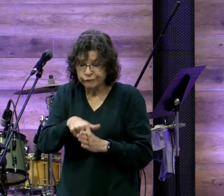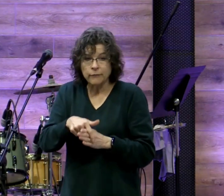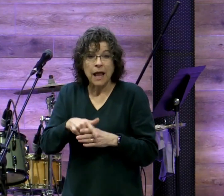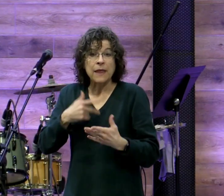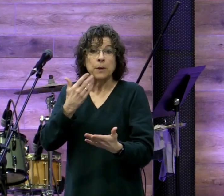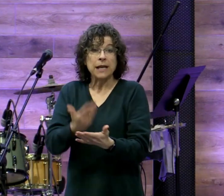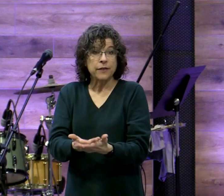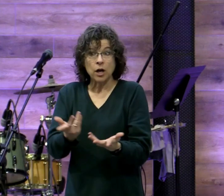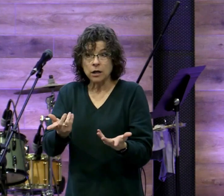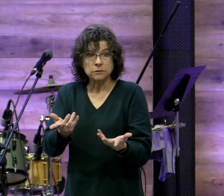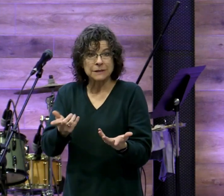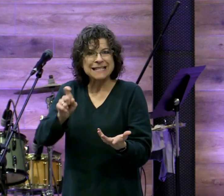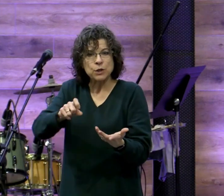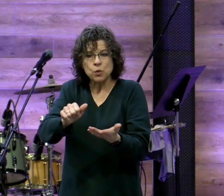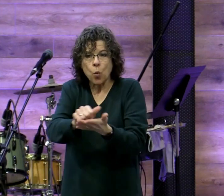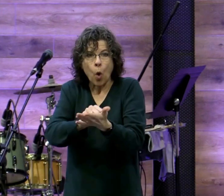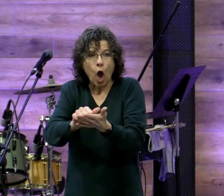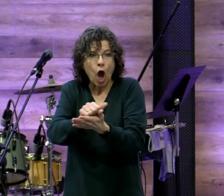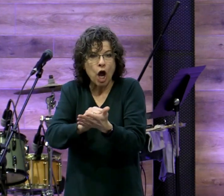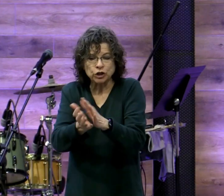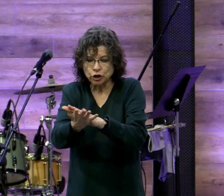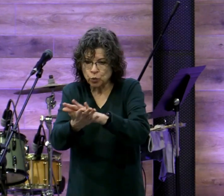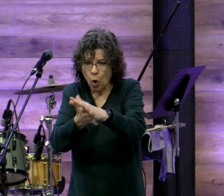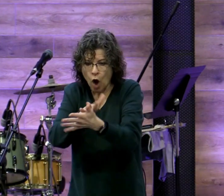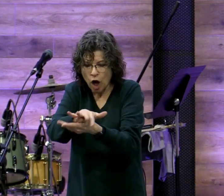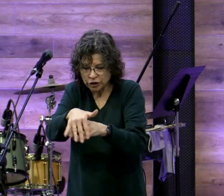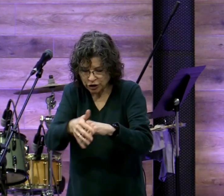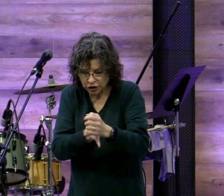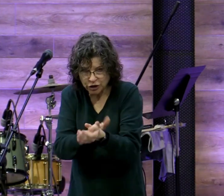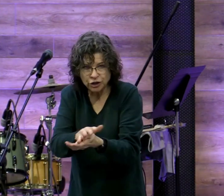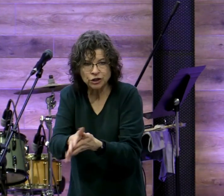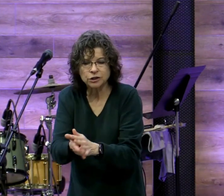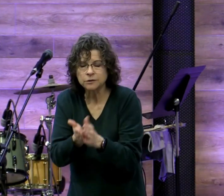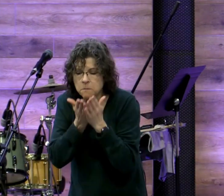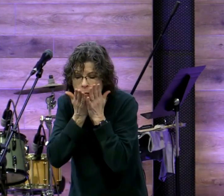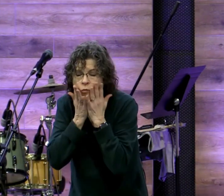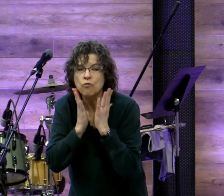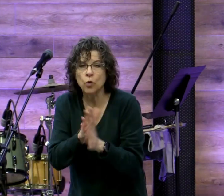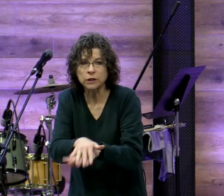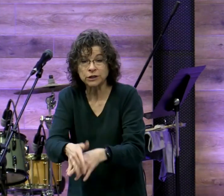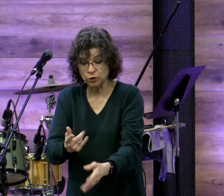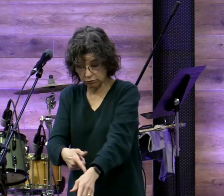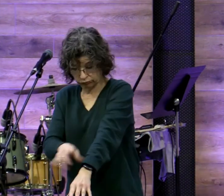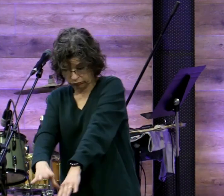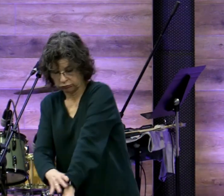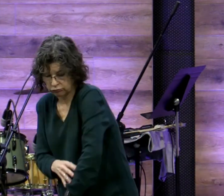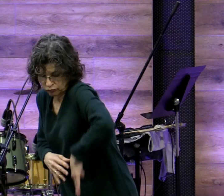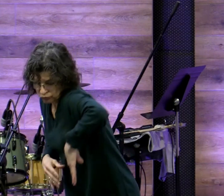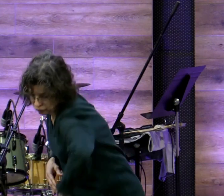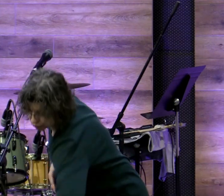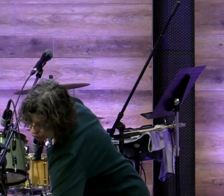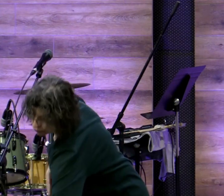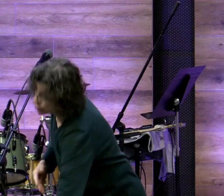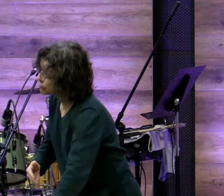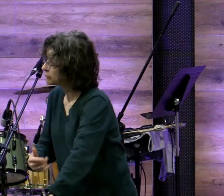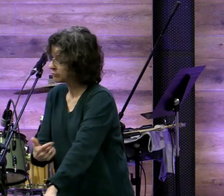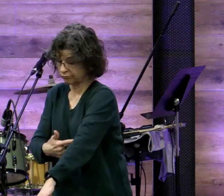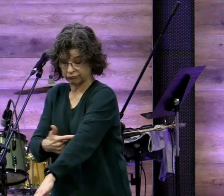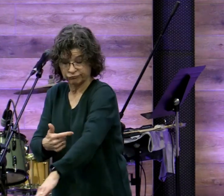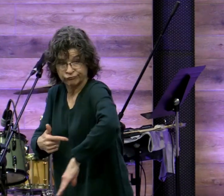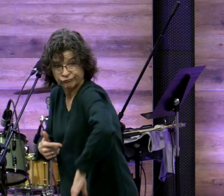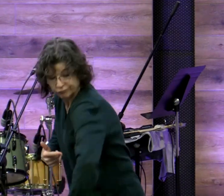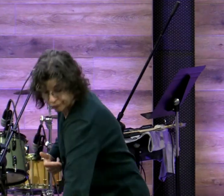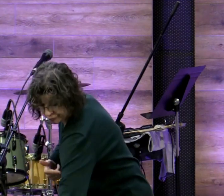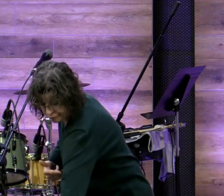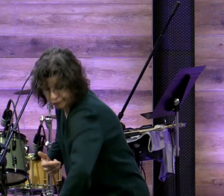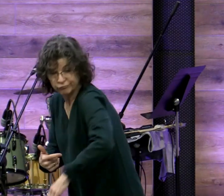their hands. There was a whole elaborate system of ceremonial washing and purification where you would stick your arms into these jars up to about the elbows and